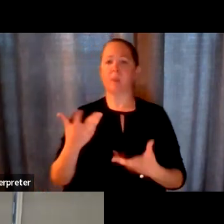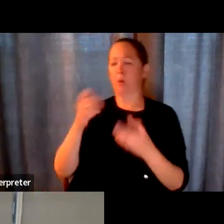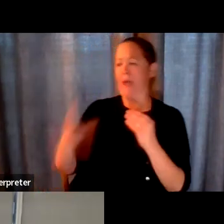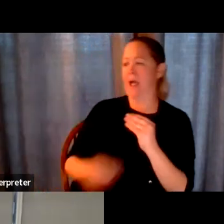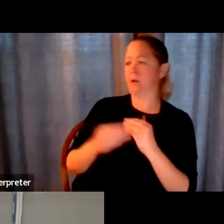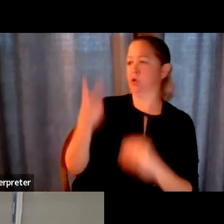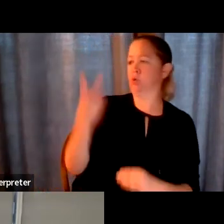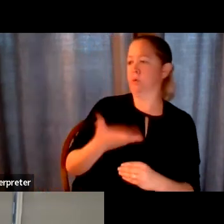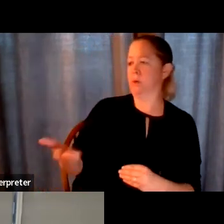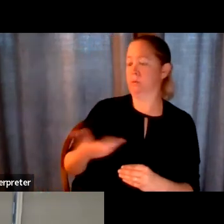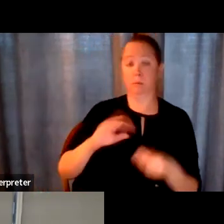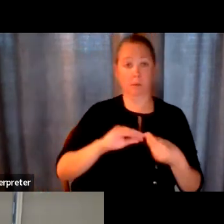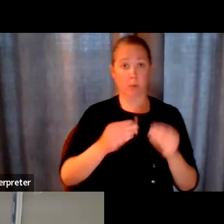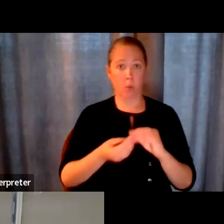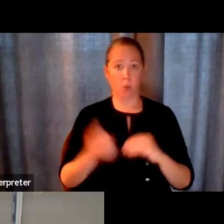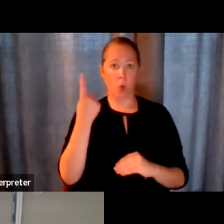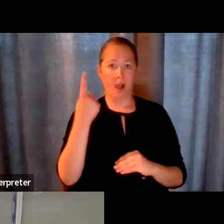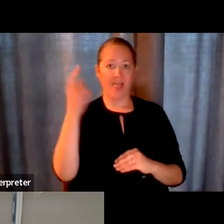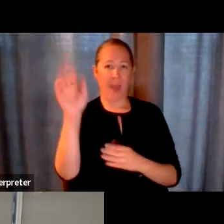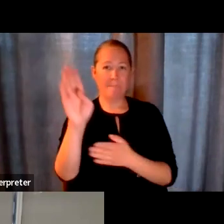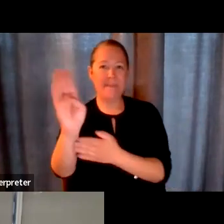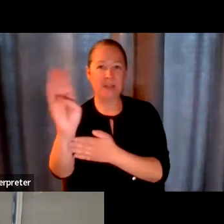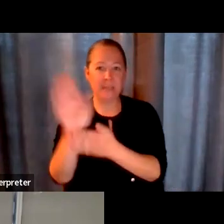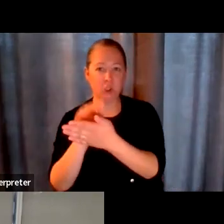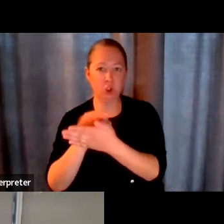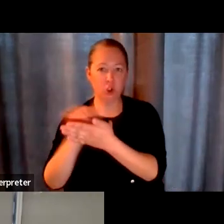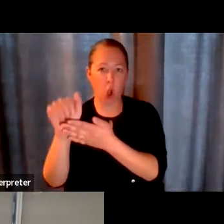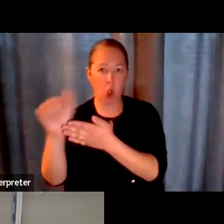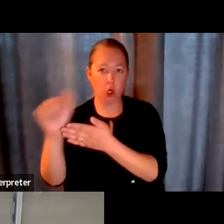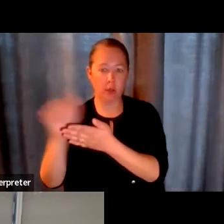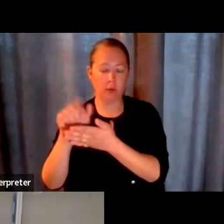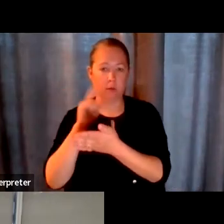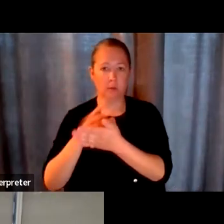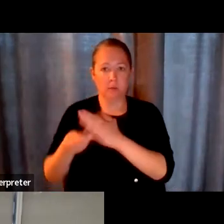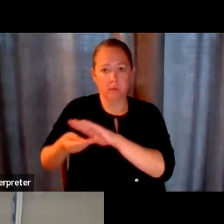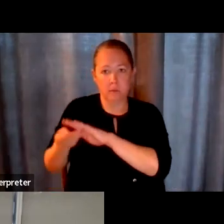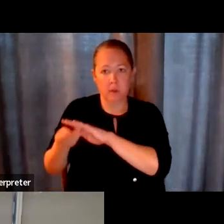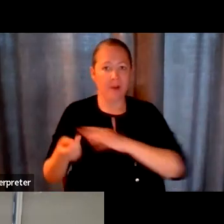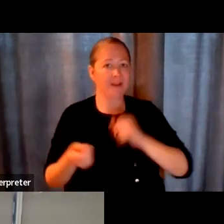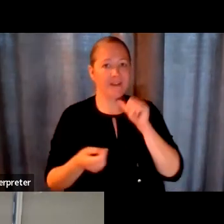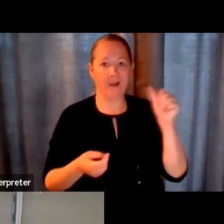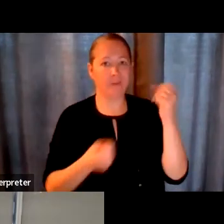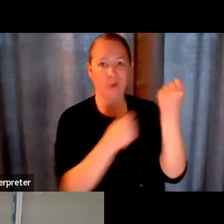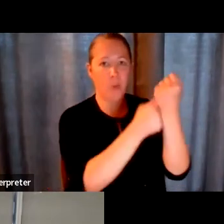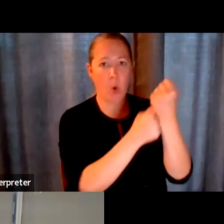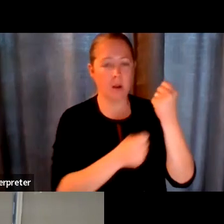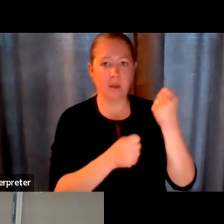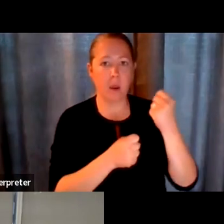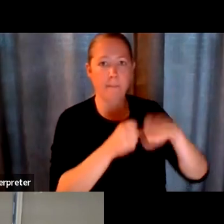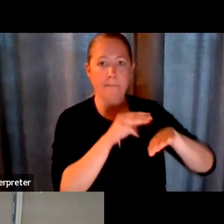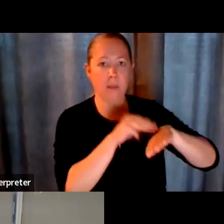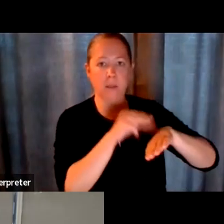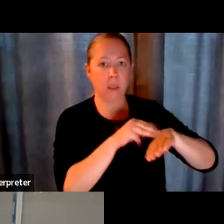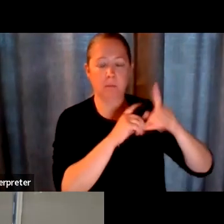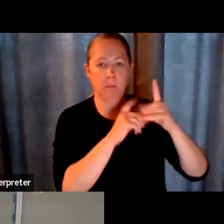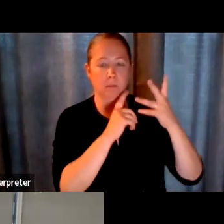one, the $1 billion shadow network wouldn't be there for the Muslim coach, right? So like the odds that this case